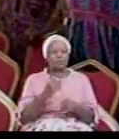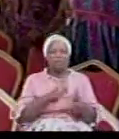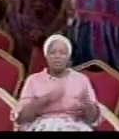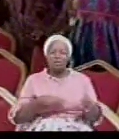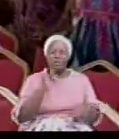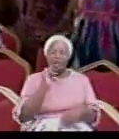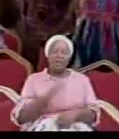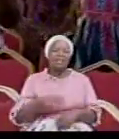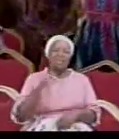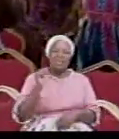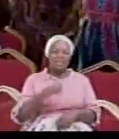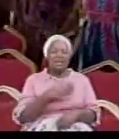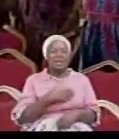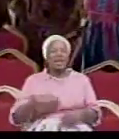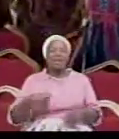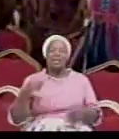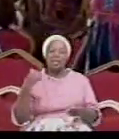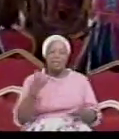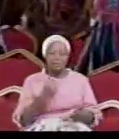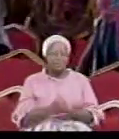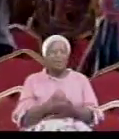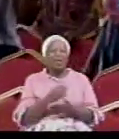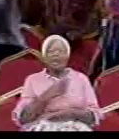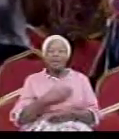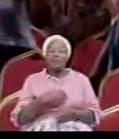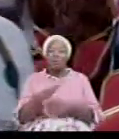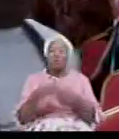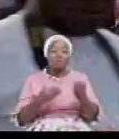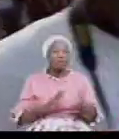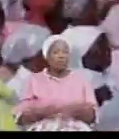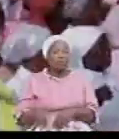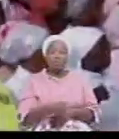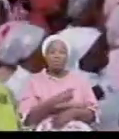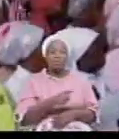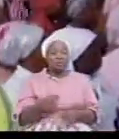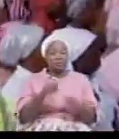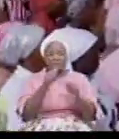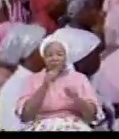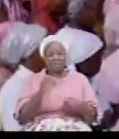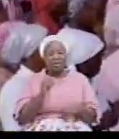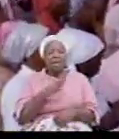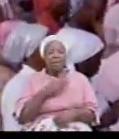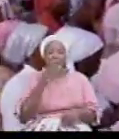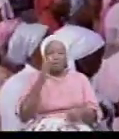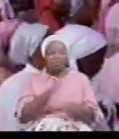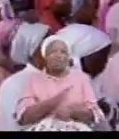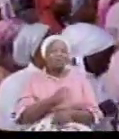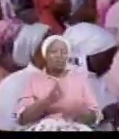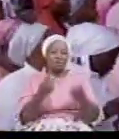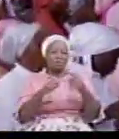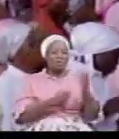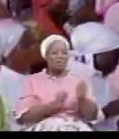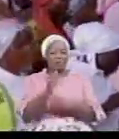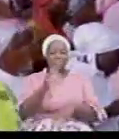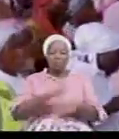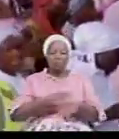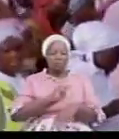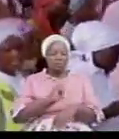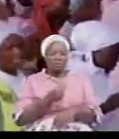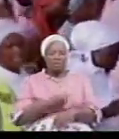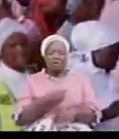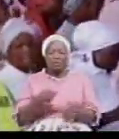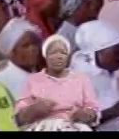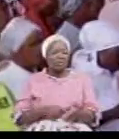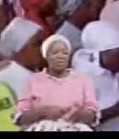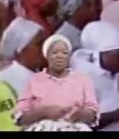tonight. As you are praying, the promises of the Lord are coming to pass. The promises of the Lord. We